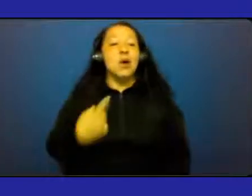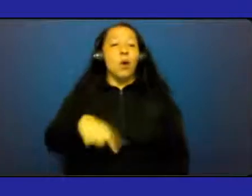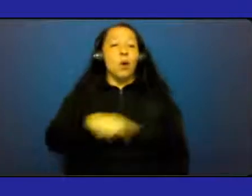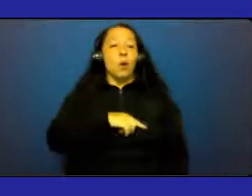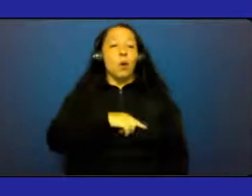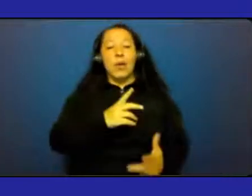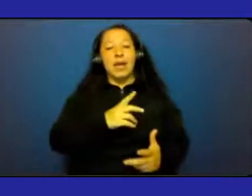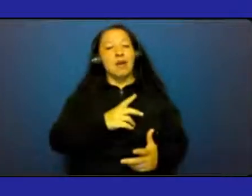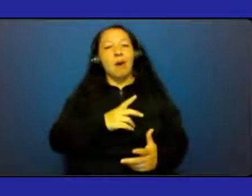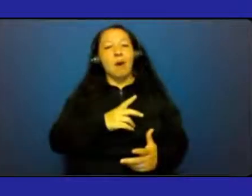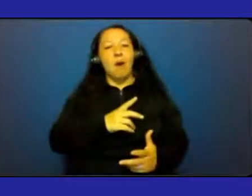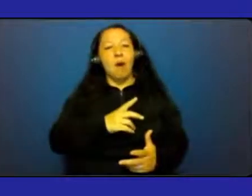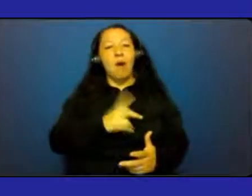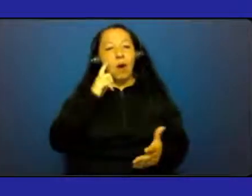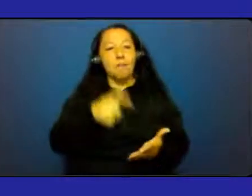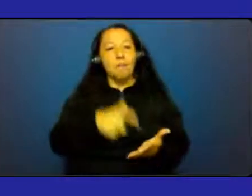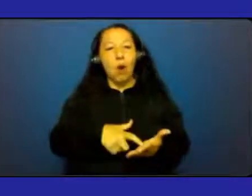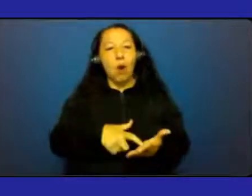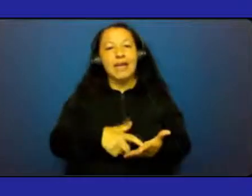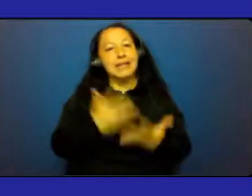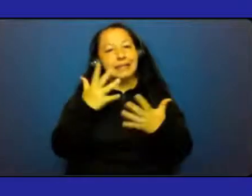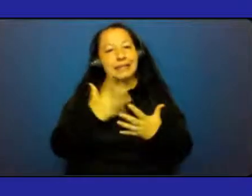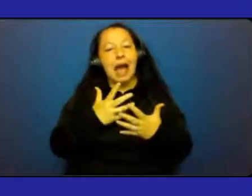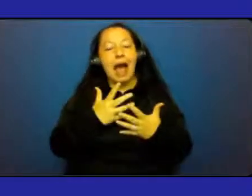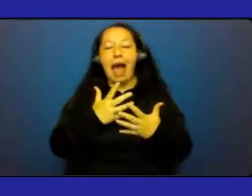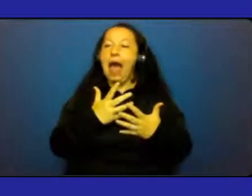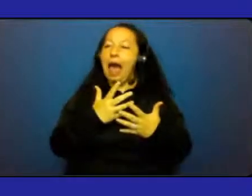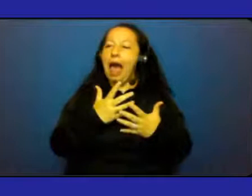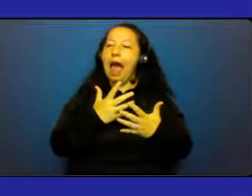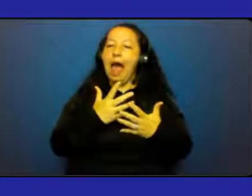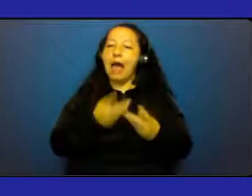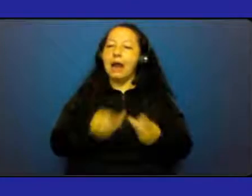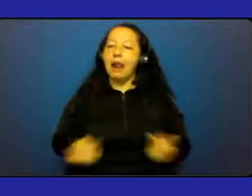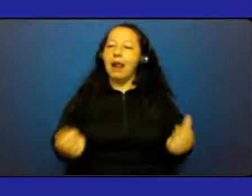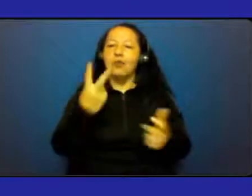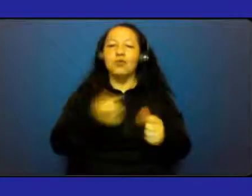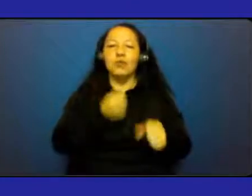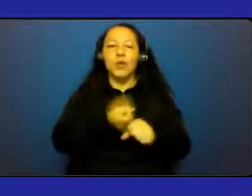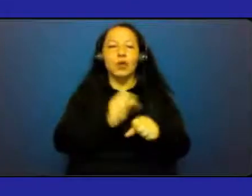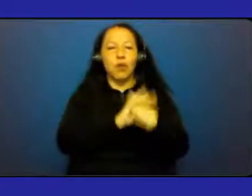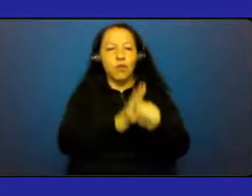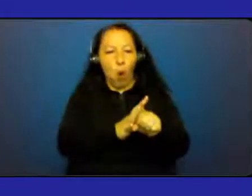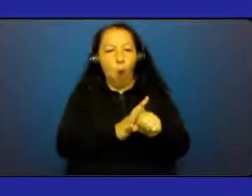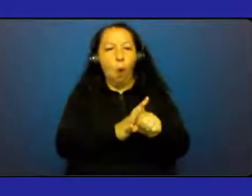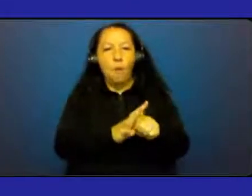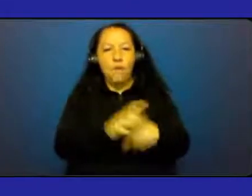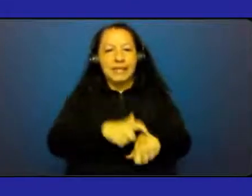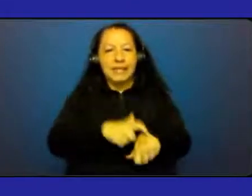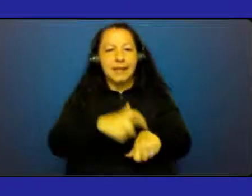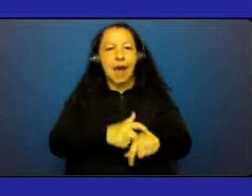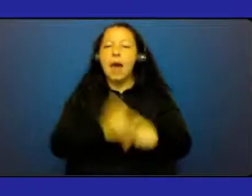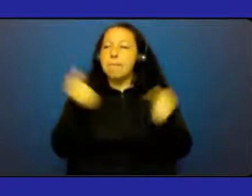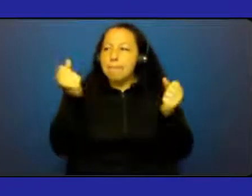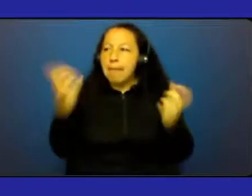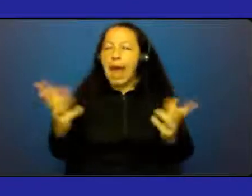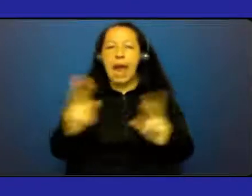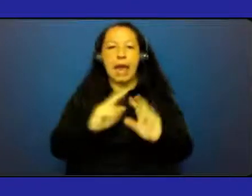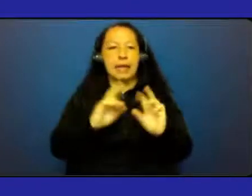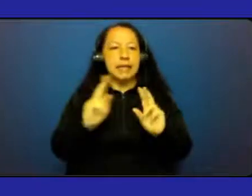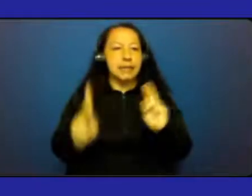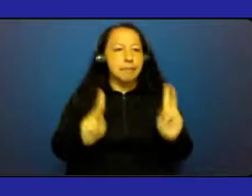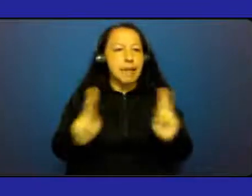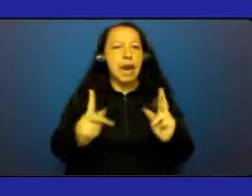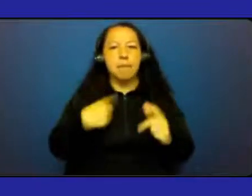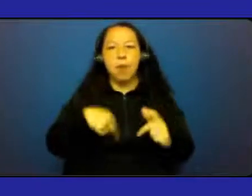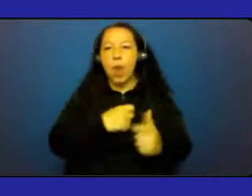sad passing of 2 years of COVID, where we lost many people we loved, our patients,